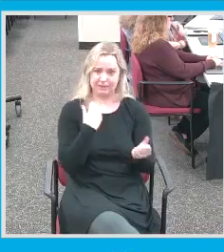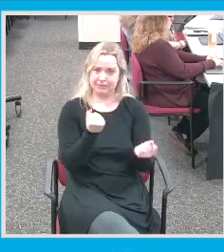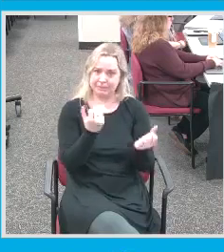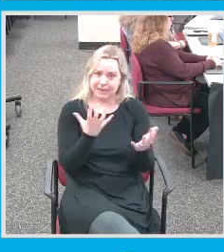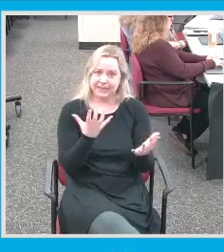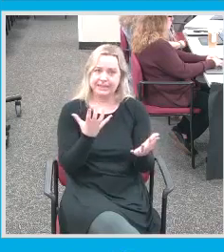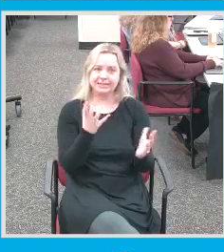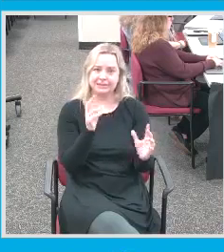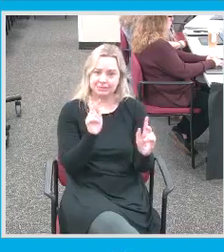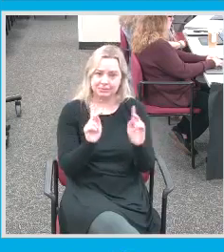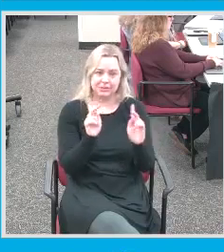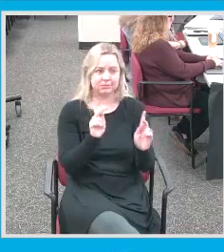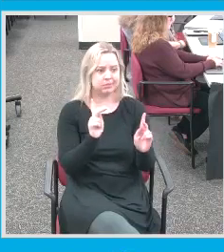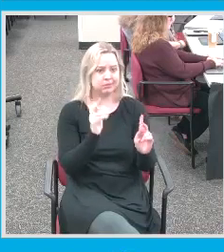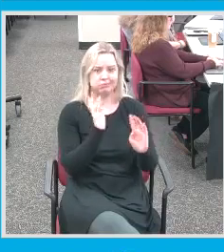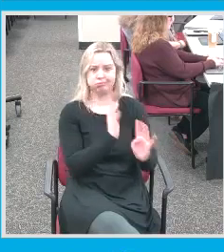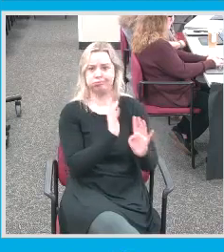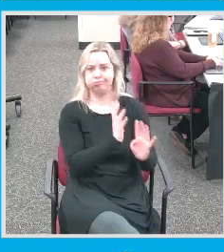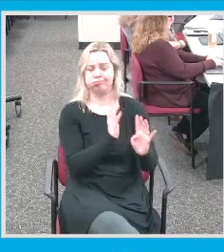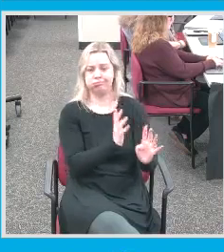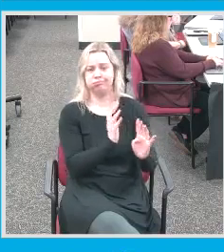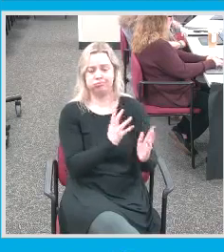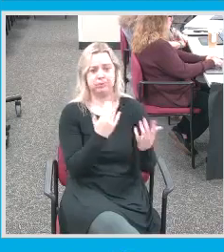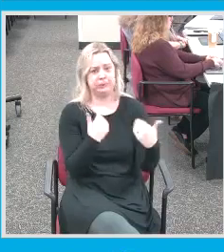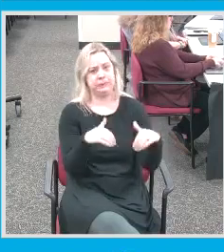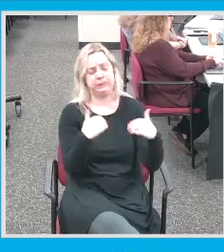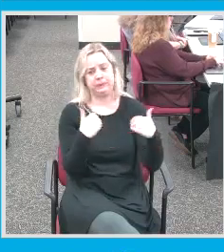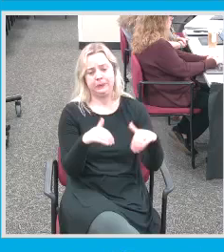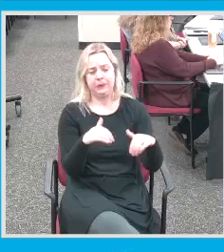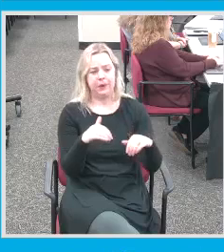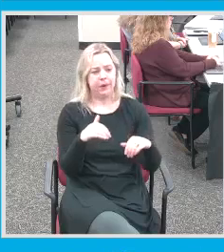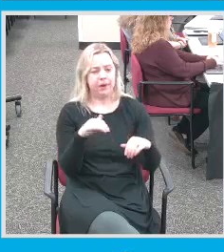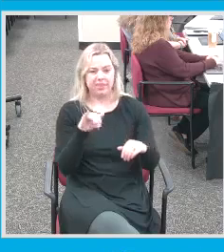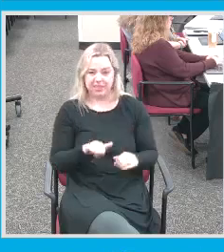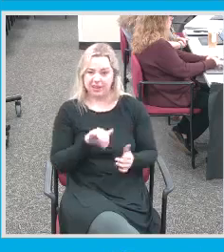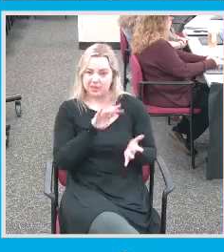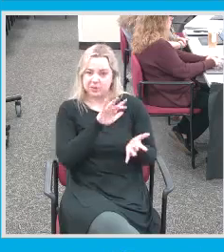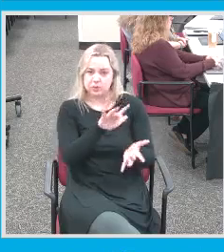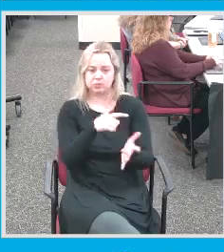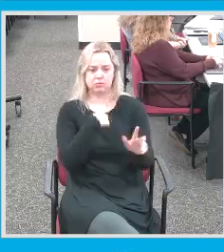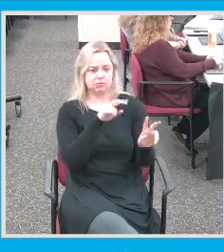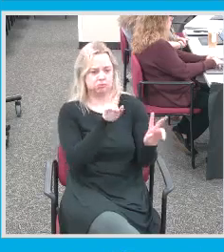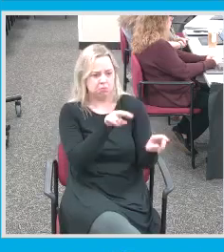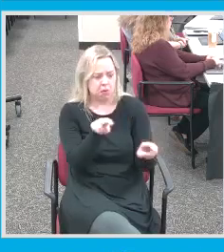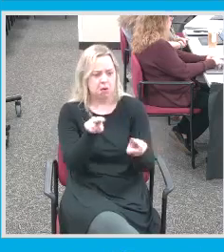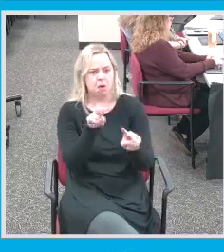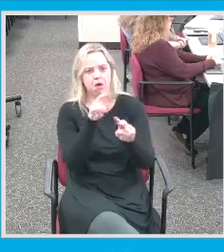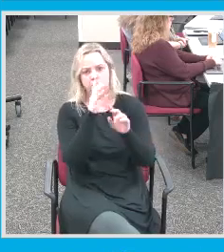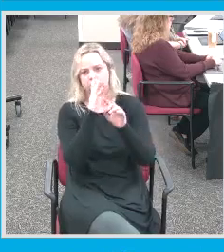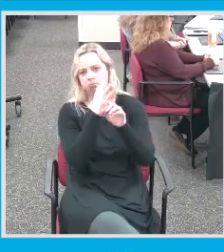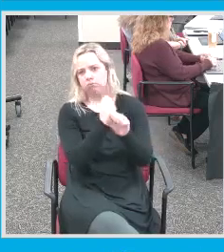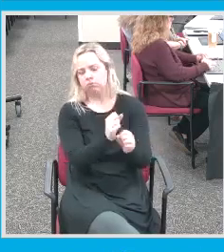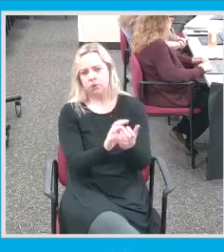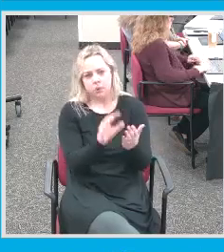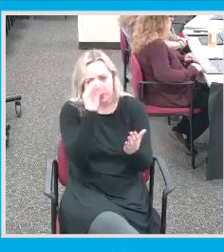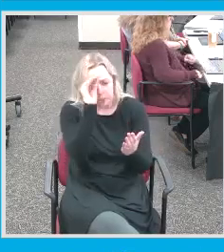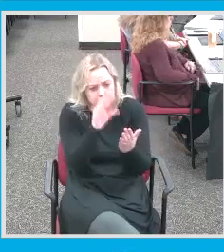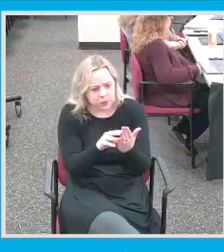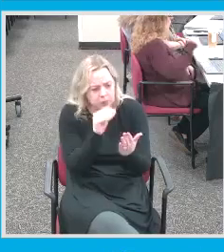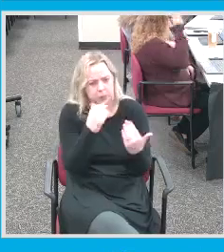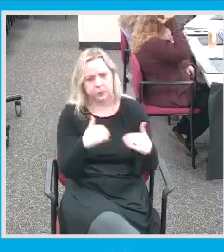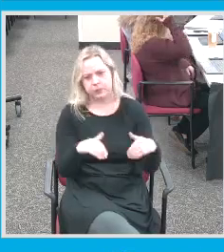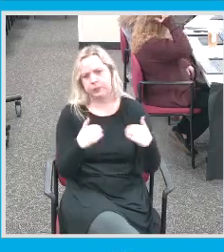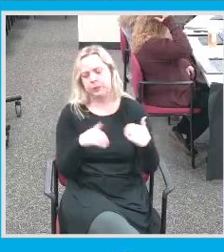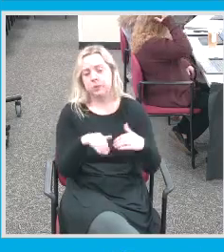there every single day, it was just a fascinating tour to find out everything that they do. And so I'm going to